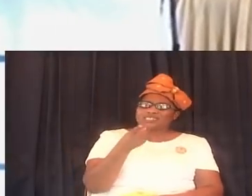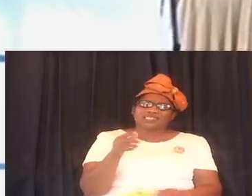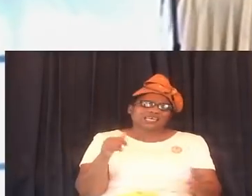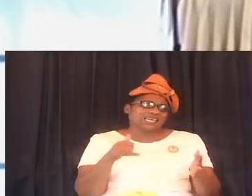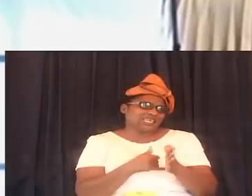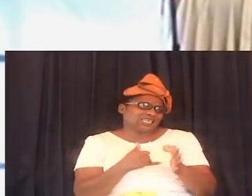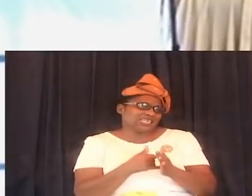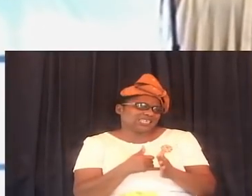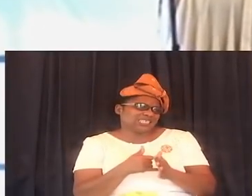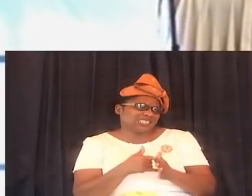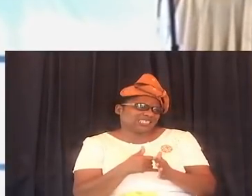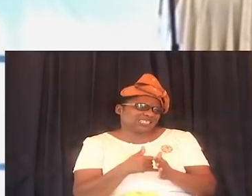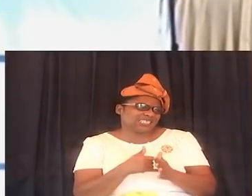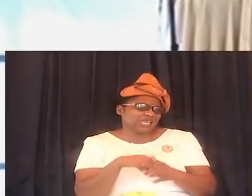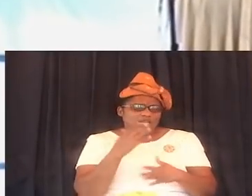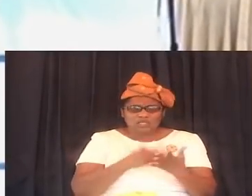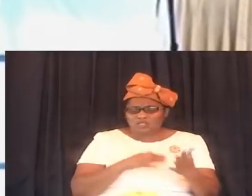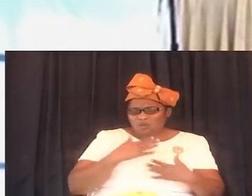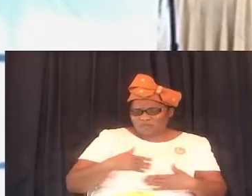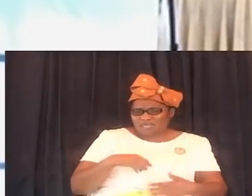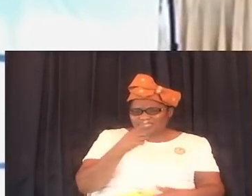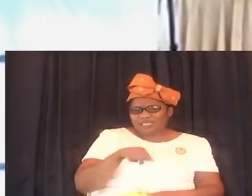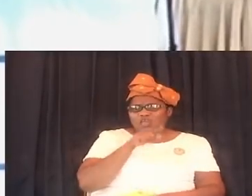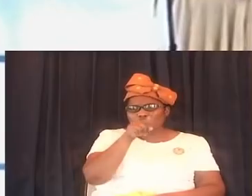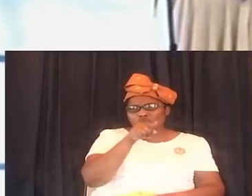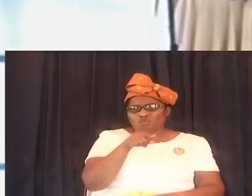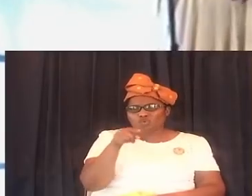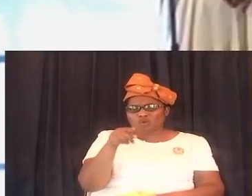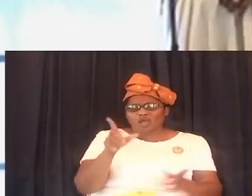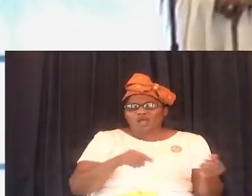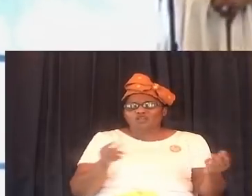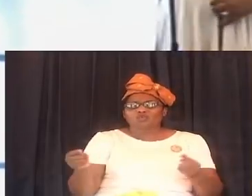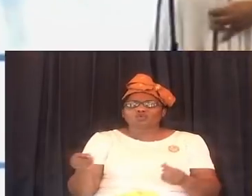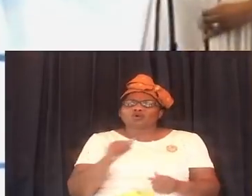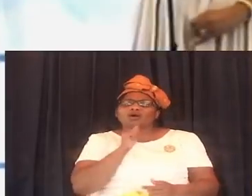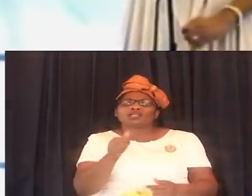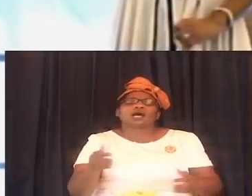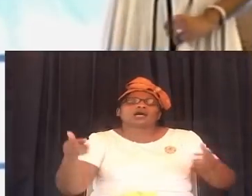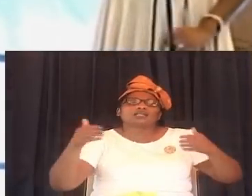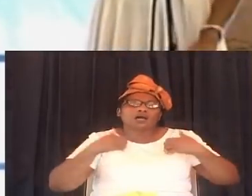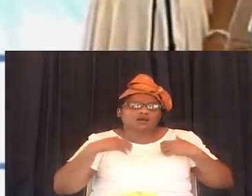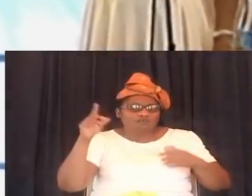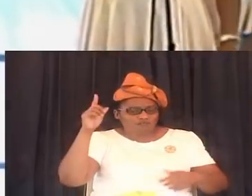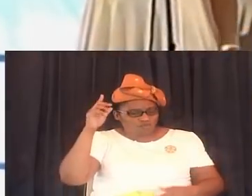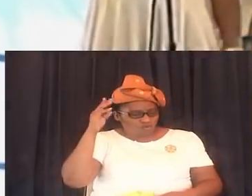somebody saying that, listen, we don't have to know. Make sure you get your victory here today.